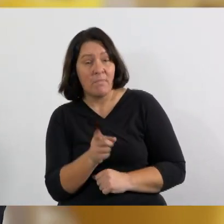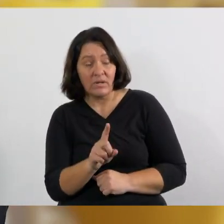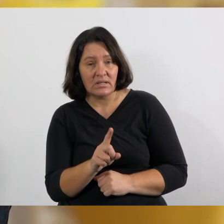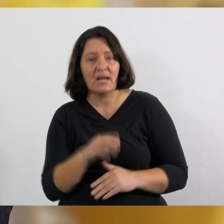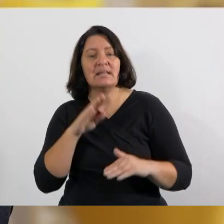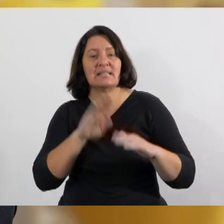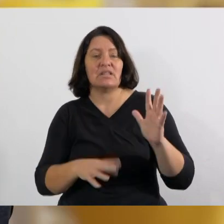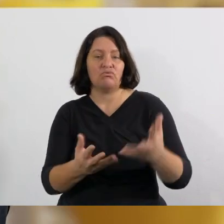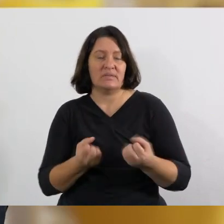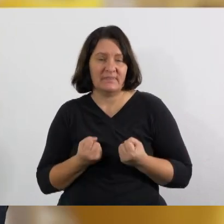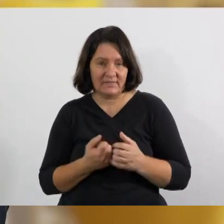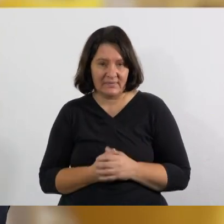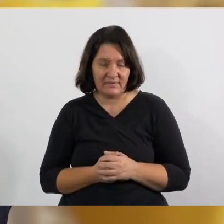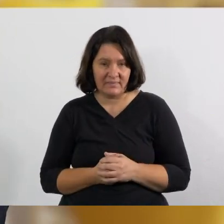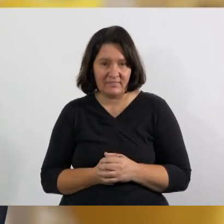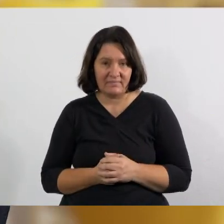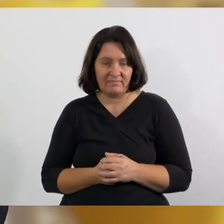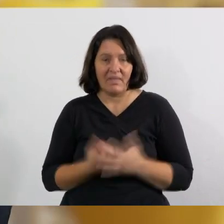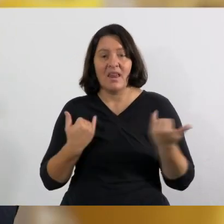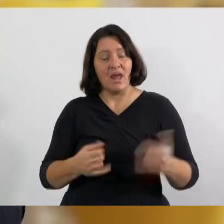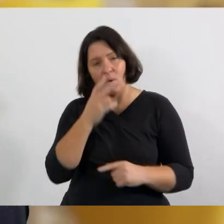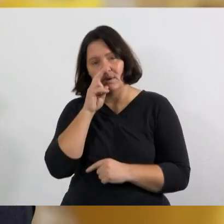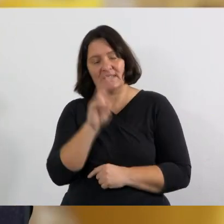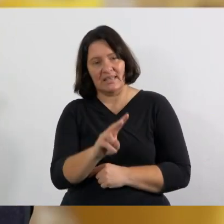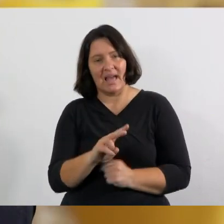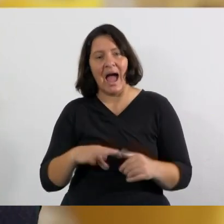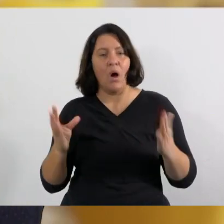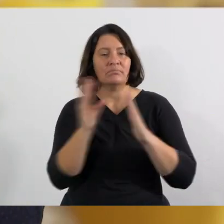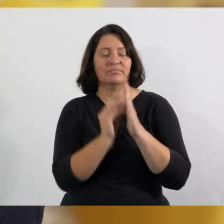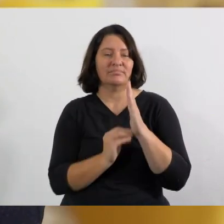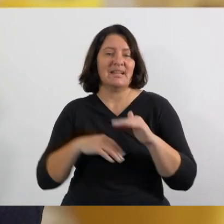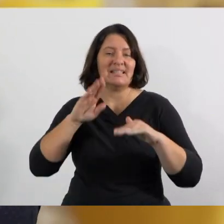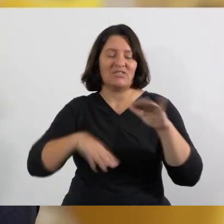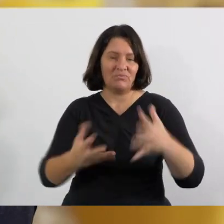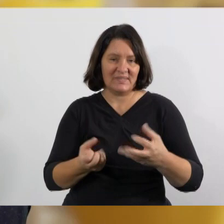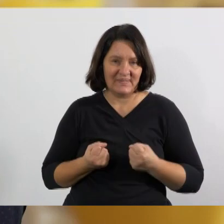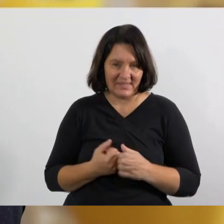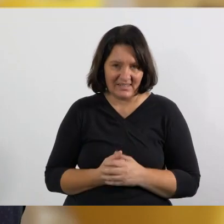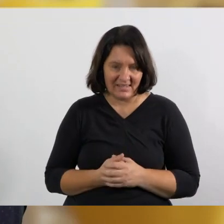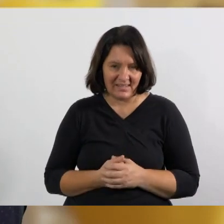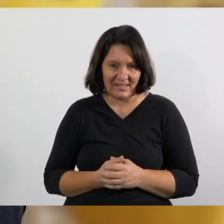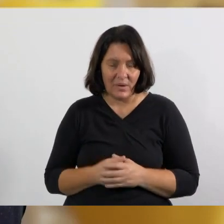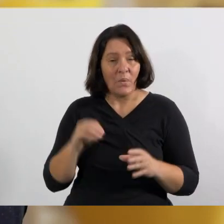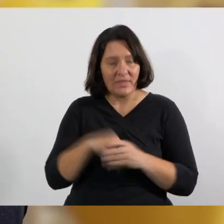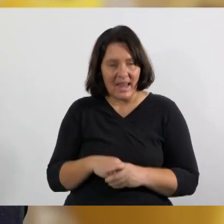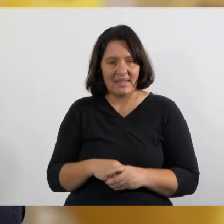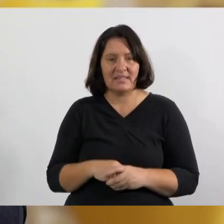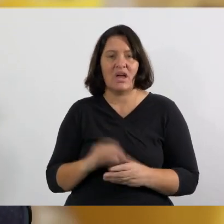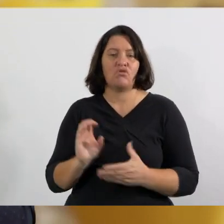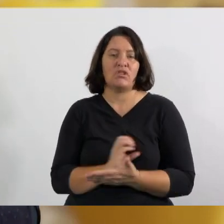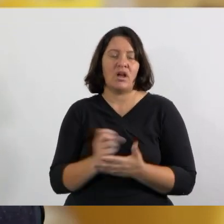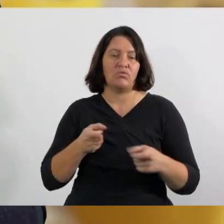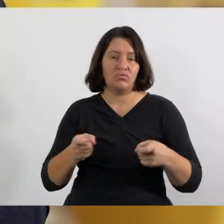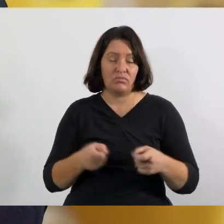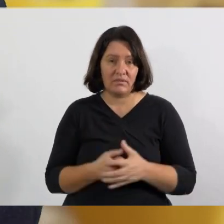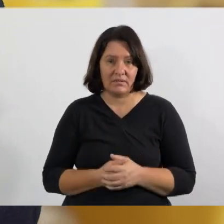discount received. Let us now see how to record the discount received in our creditors'